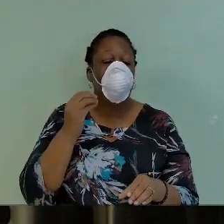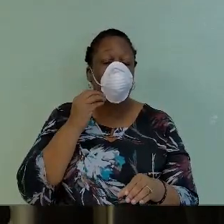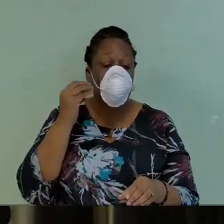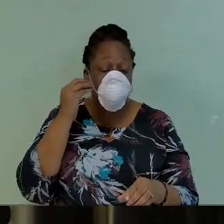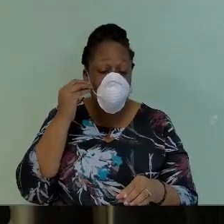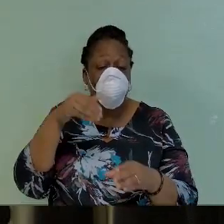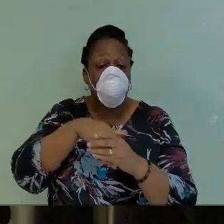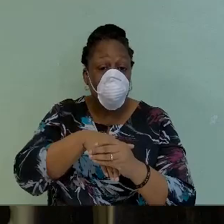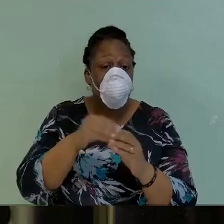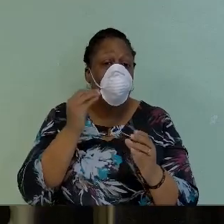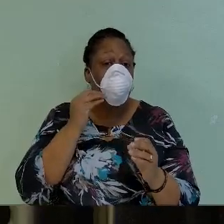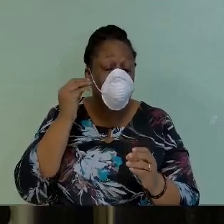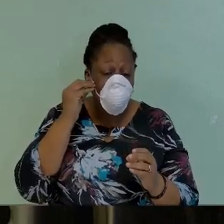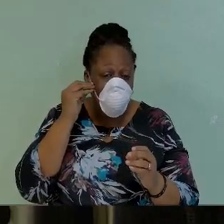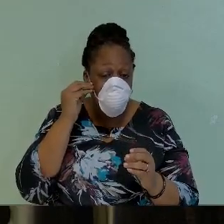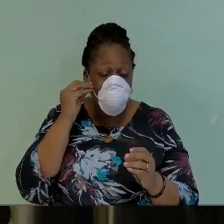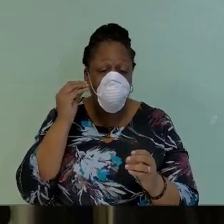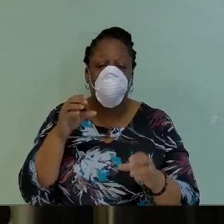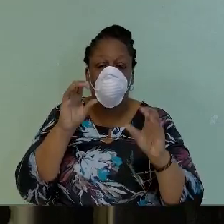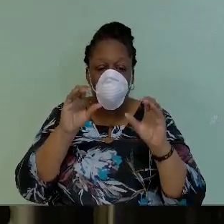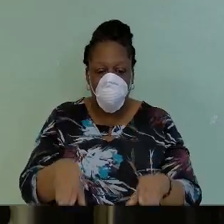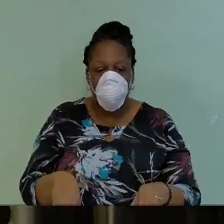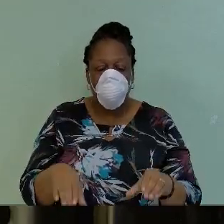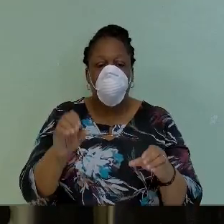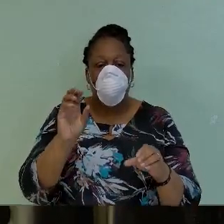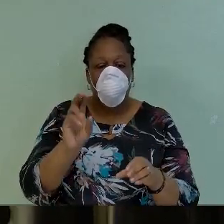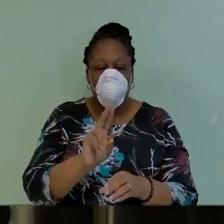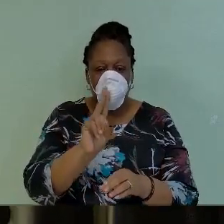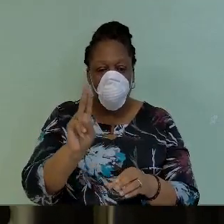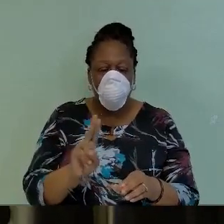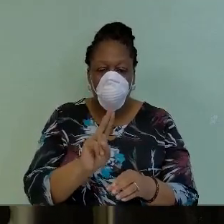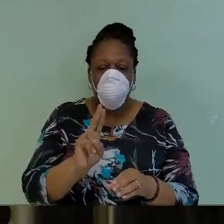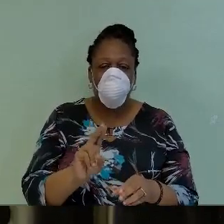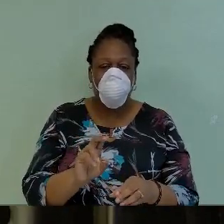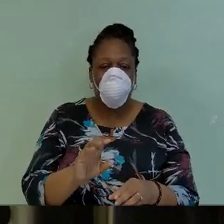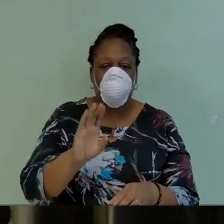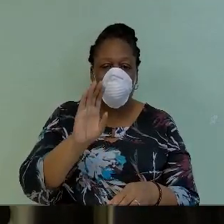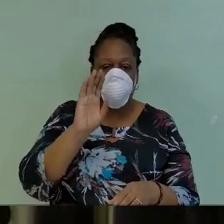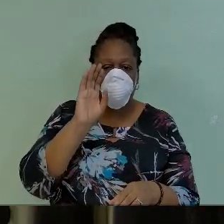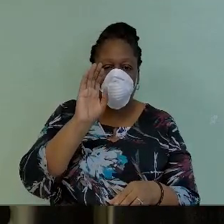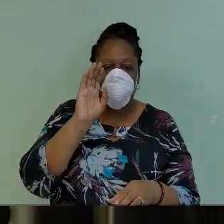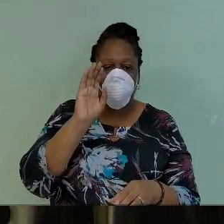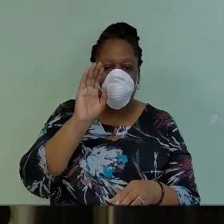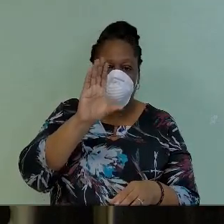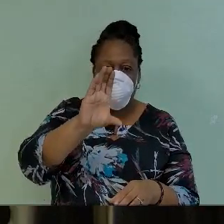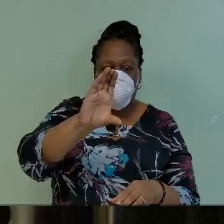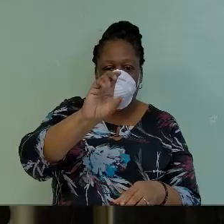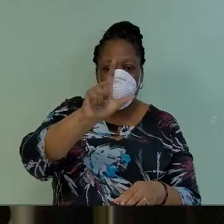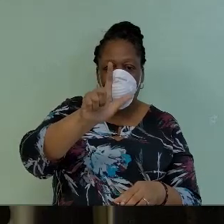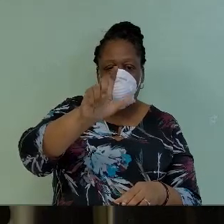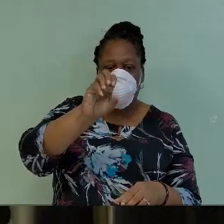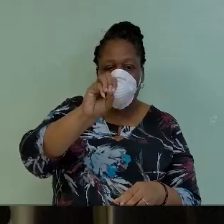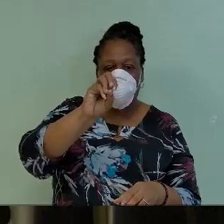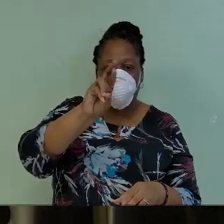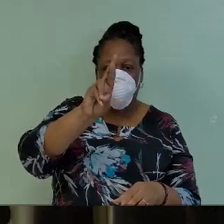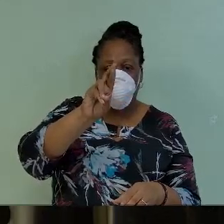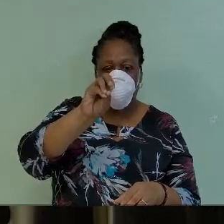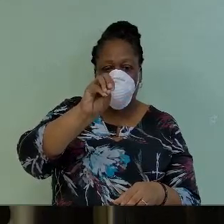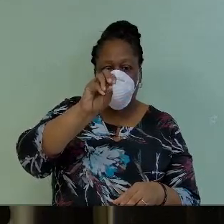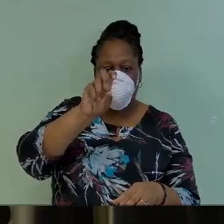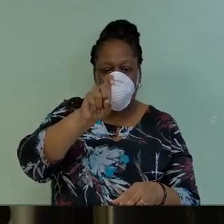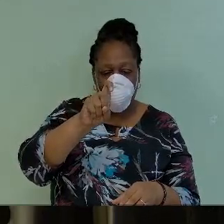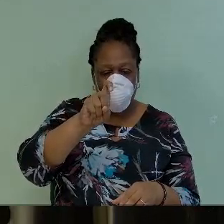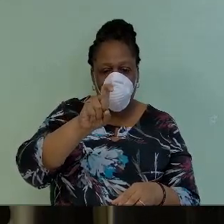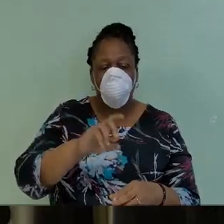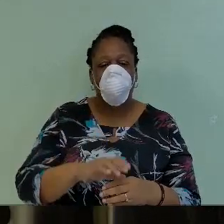We're spending a lot of time indoors, which means we'll be doing a lot of cleaning, constantly wiping down cupboards